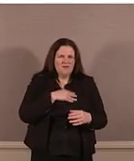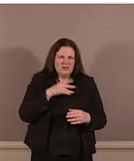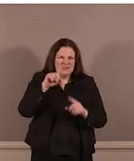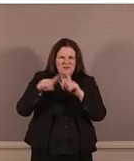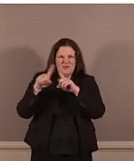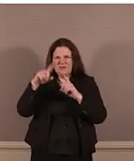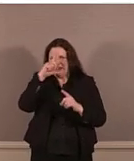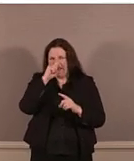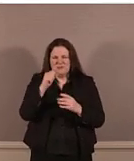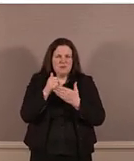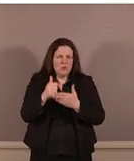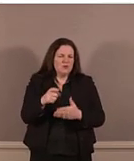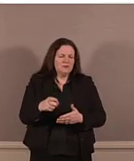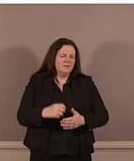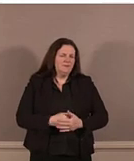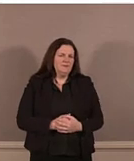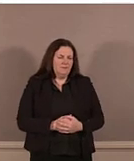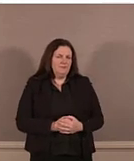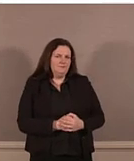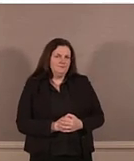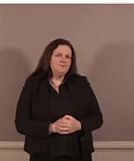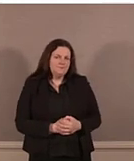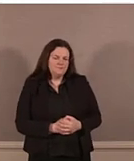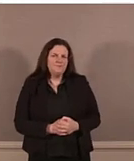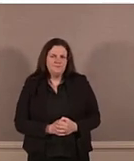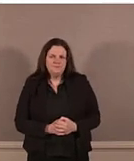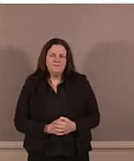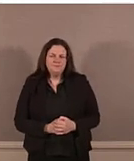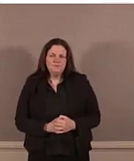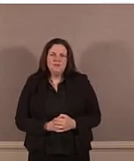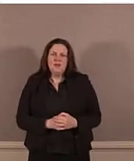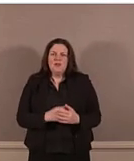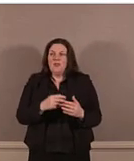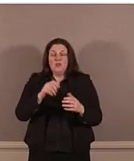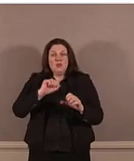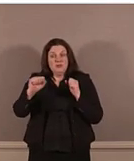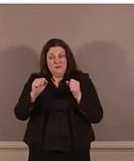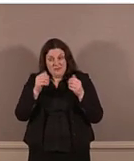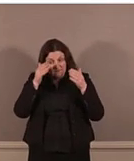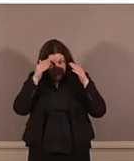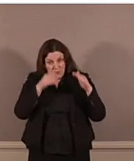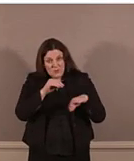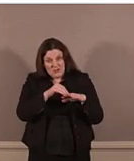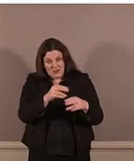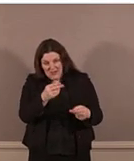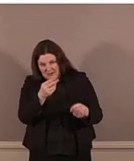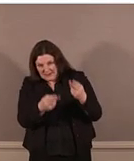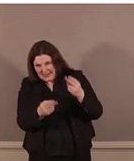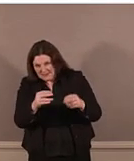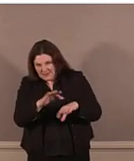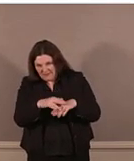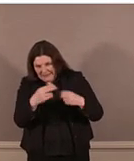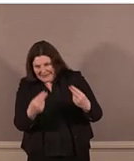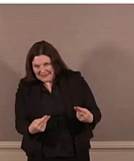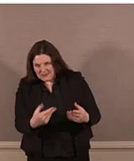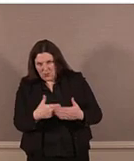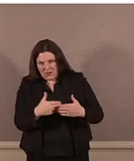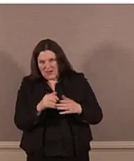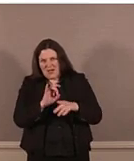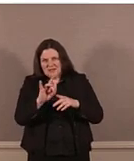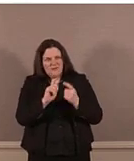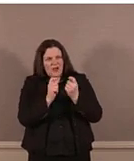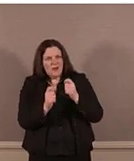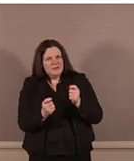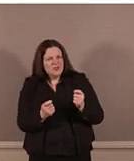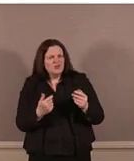support officers, etc. And the service focuses on education assessment needs and looks at what